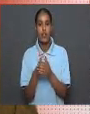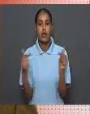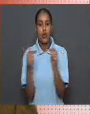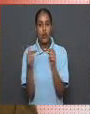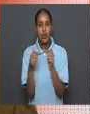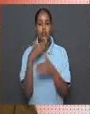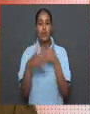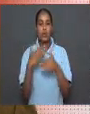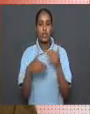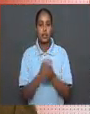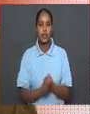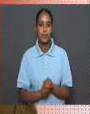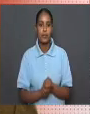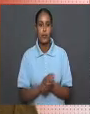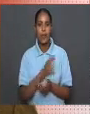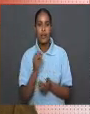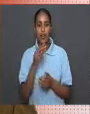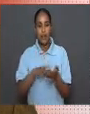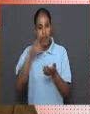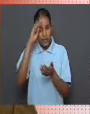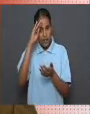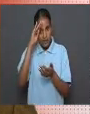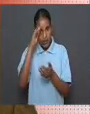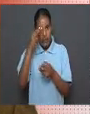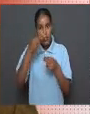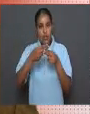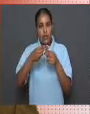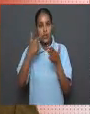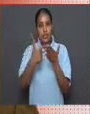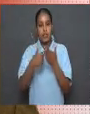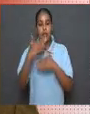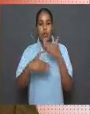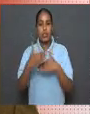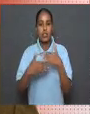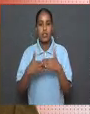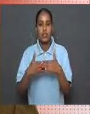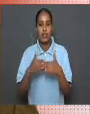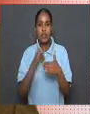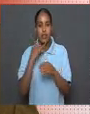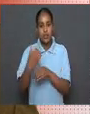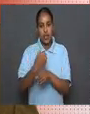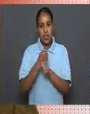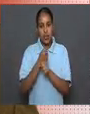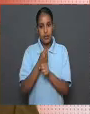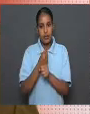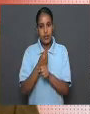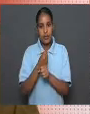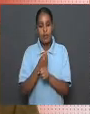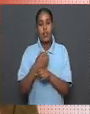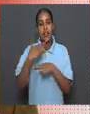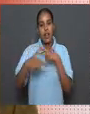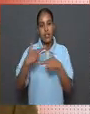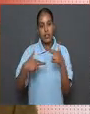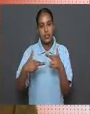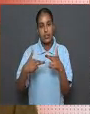the contact process and learned that the name of this process is taken from